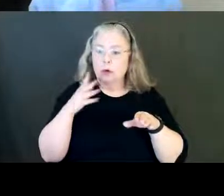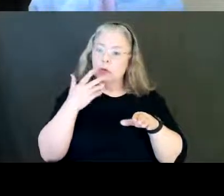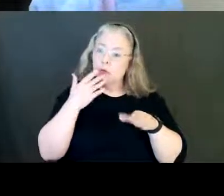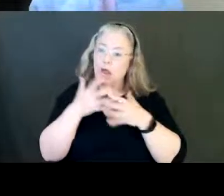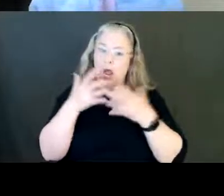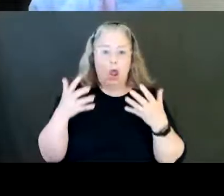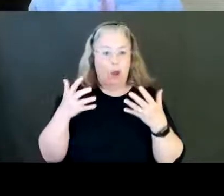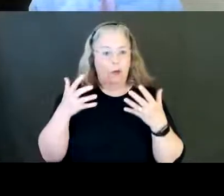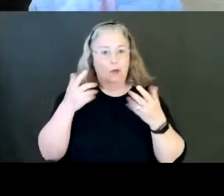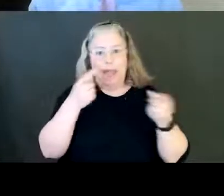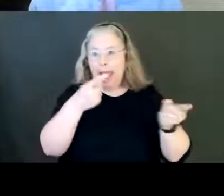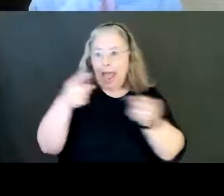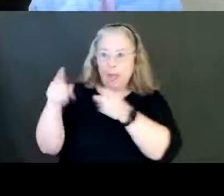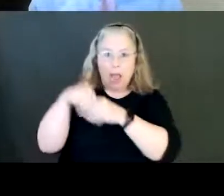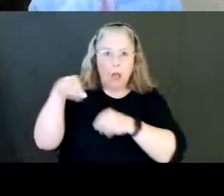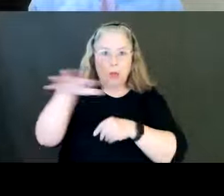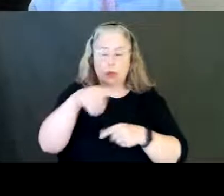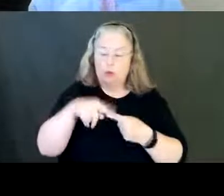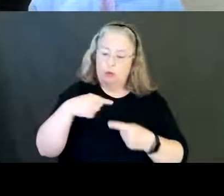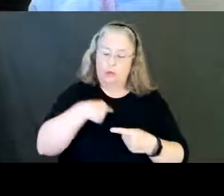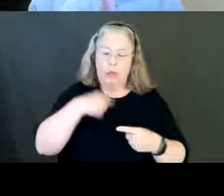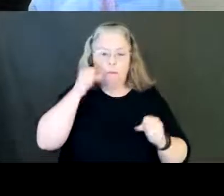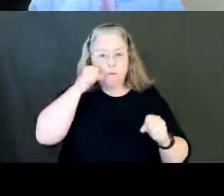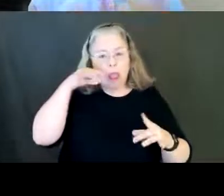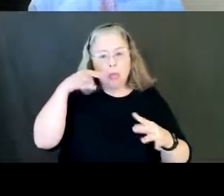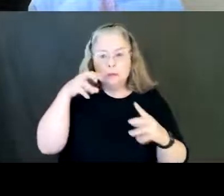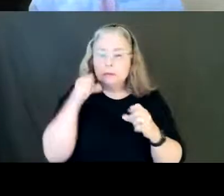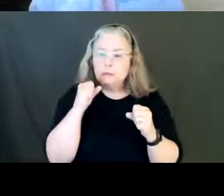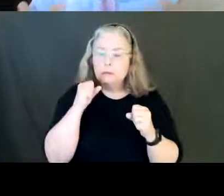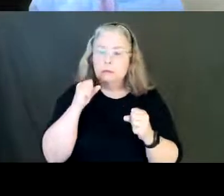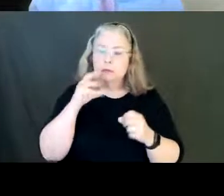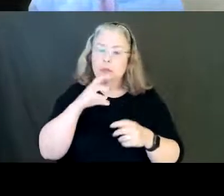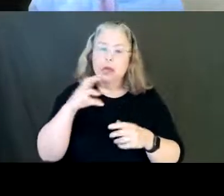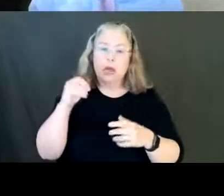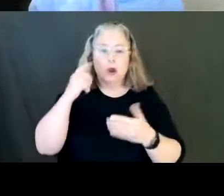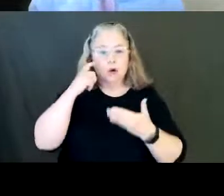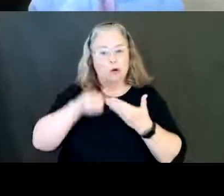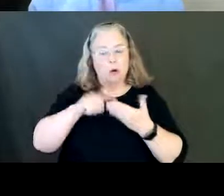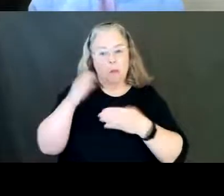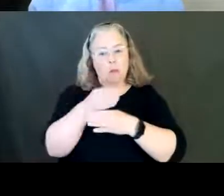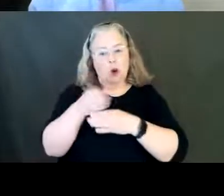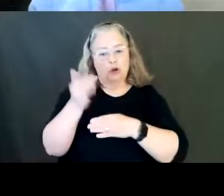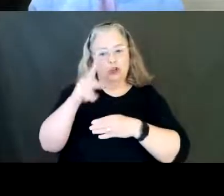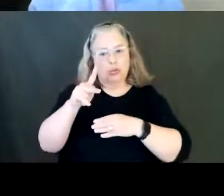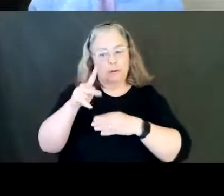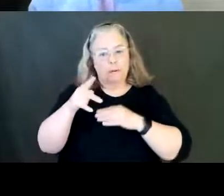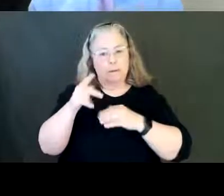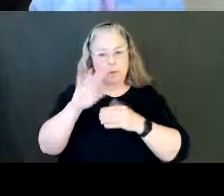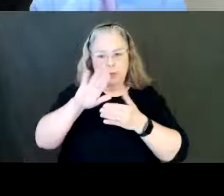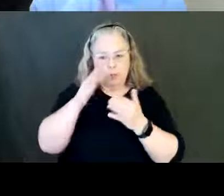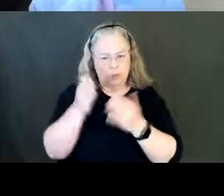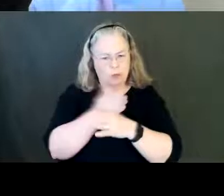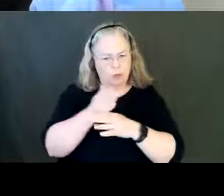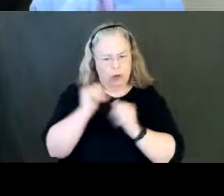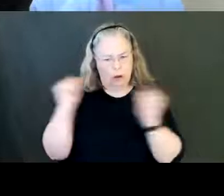that's going out there is just so amazing. And noting that the partnership with all of you is so vital